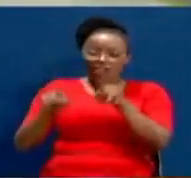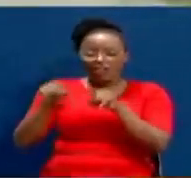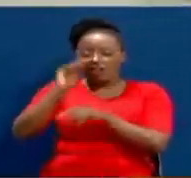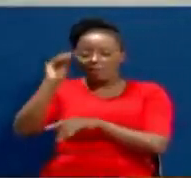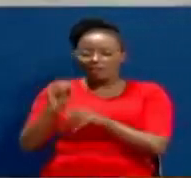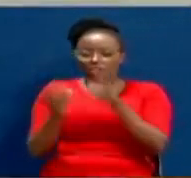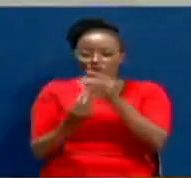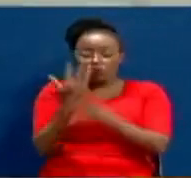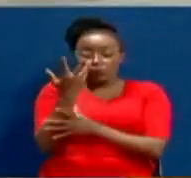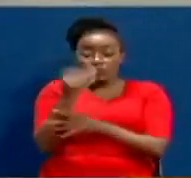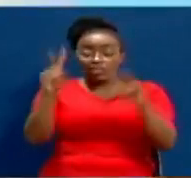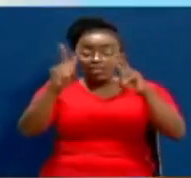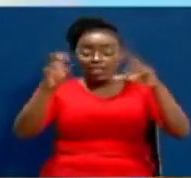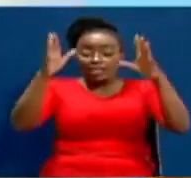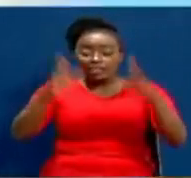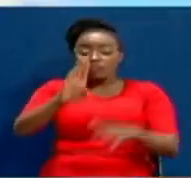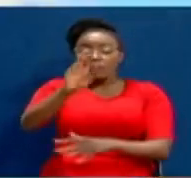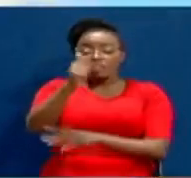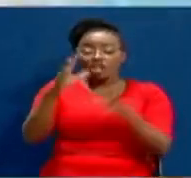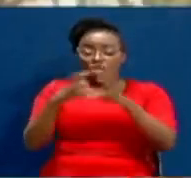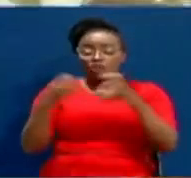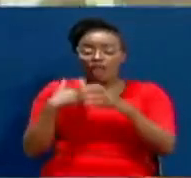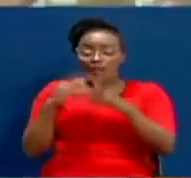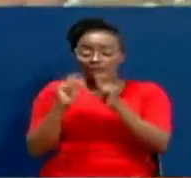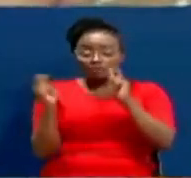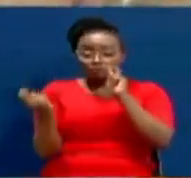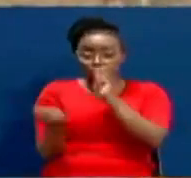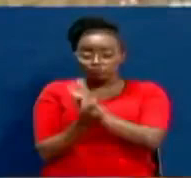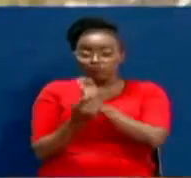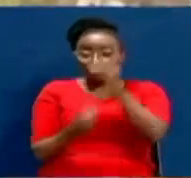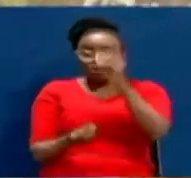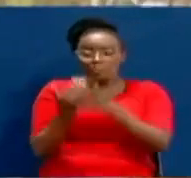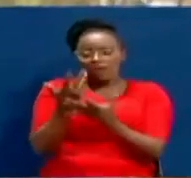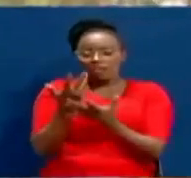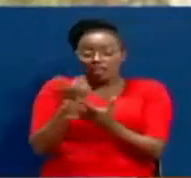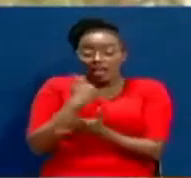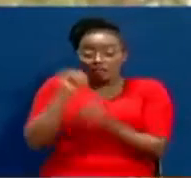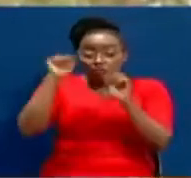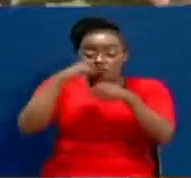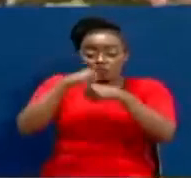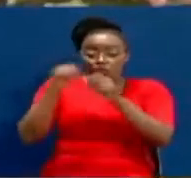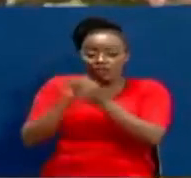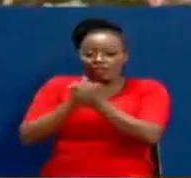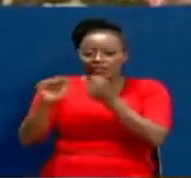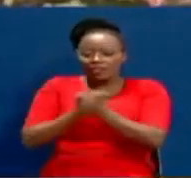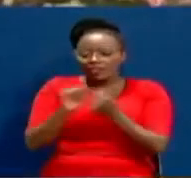percent. According to researchers, BT cotton has been genetically modified to produce a protein that can kill